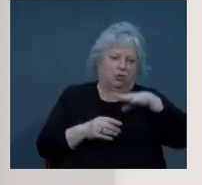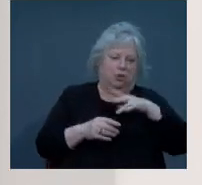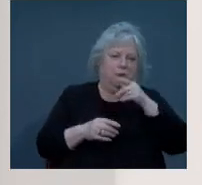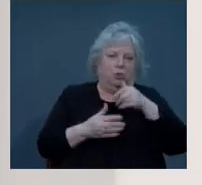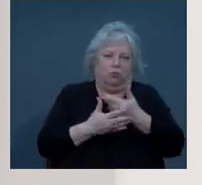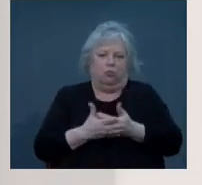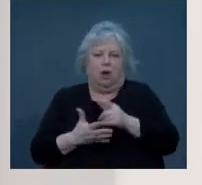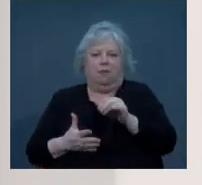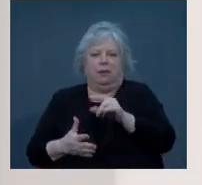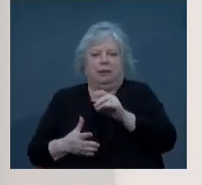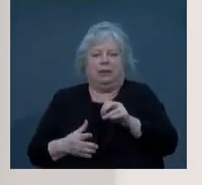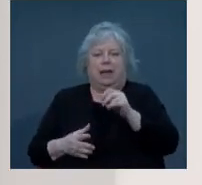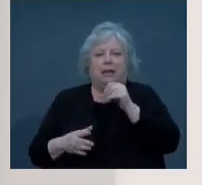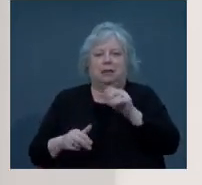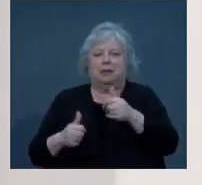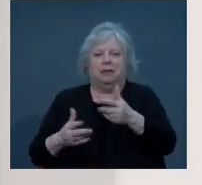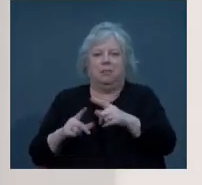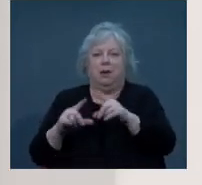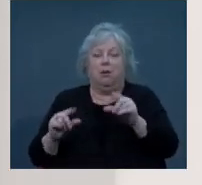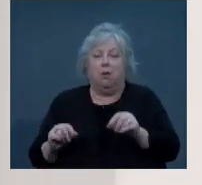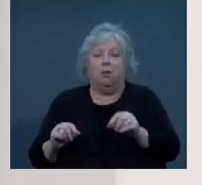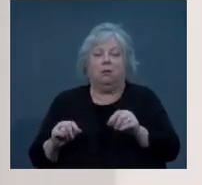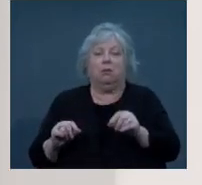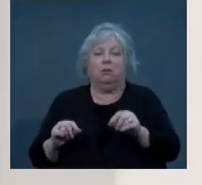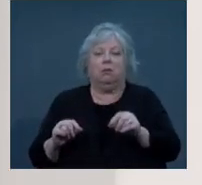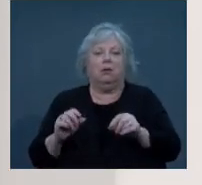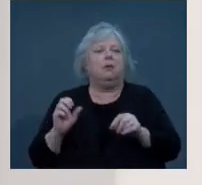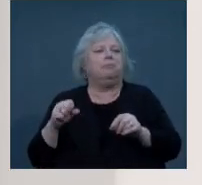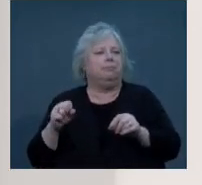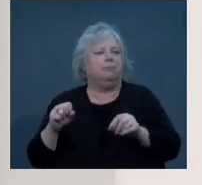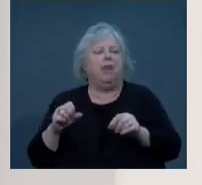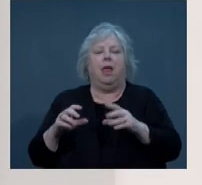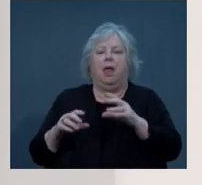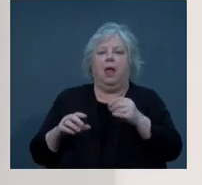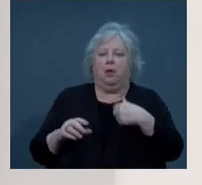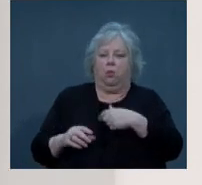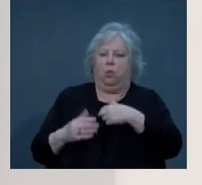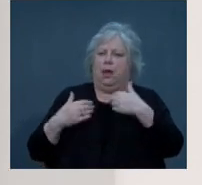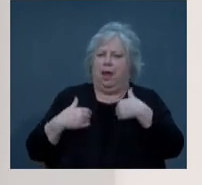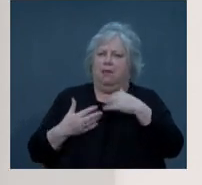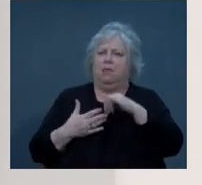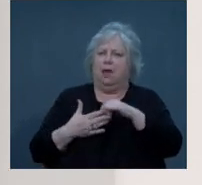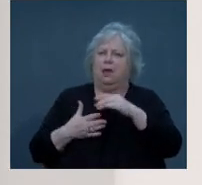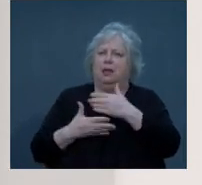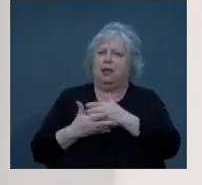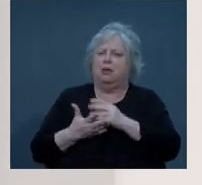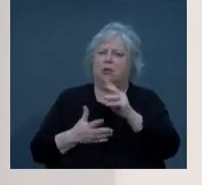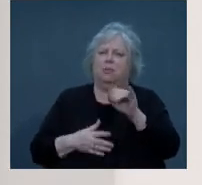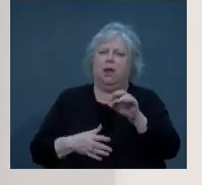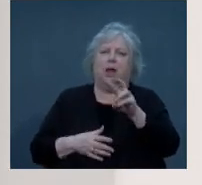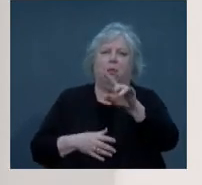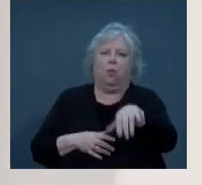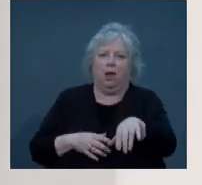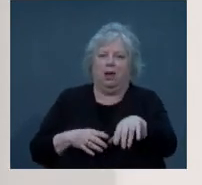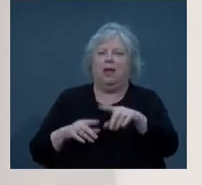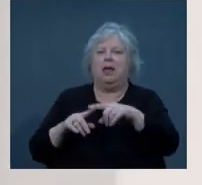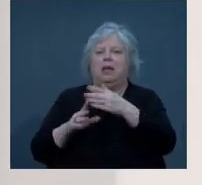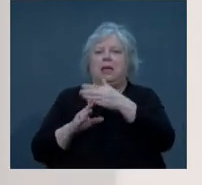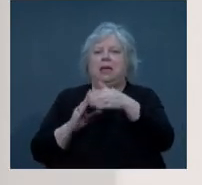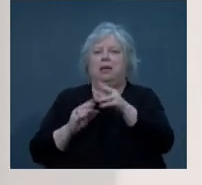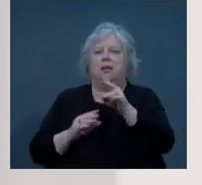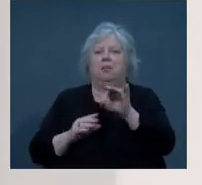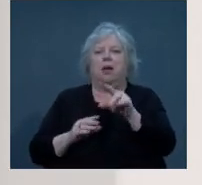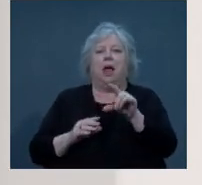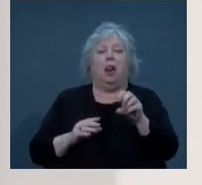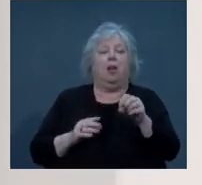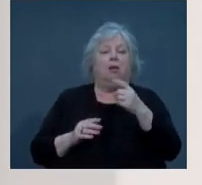after consent agenda did not submit a card. And and we have that section, by the way, at the end of the bylaws